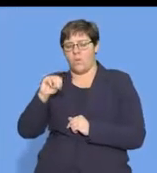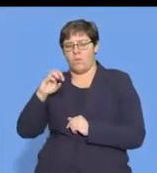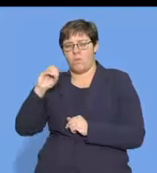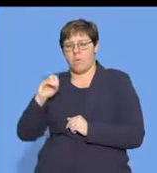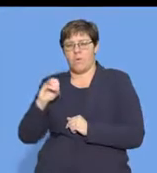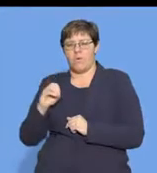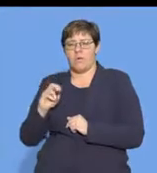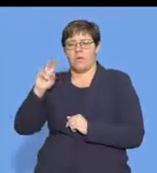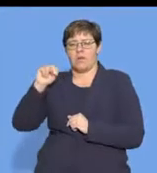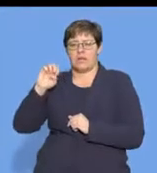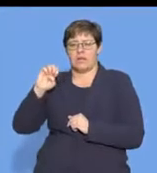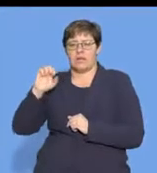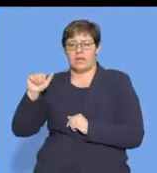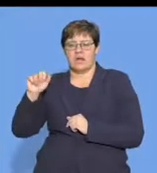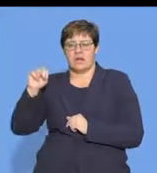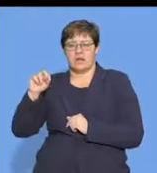neanderthalensis. Oopsie.